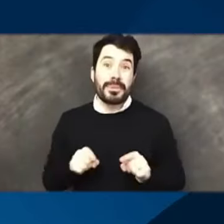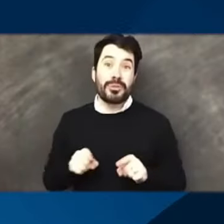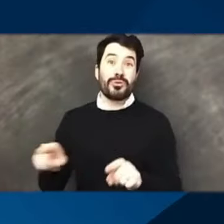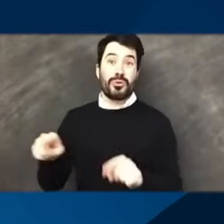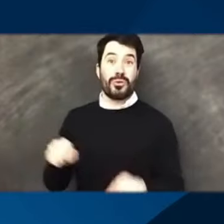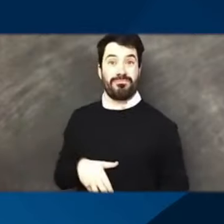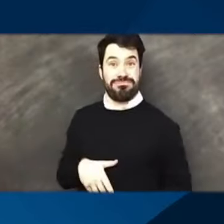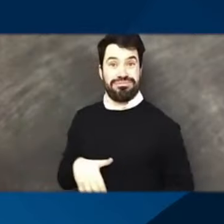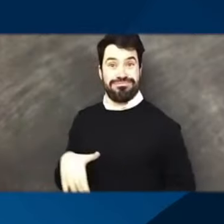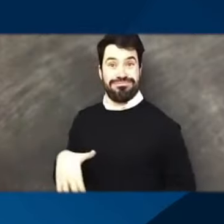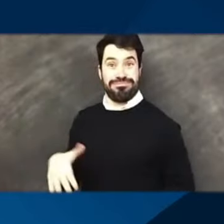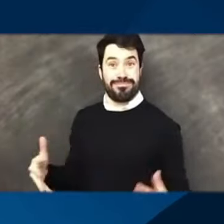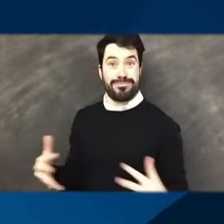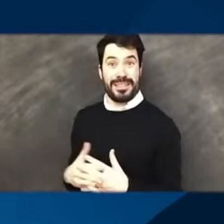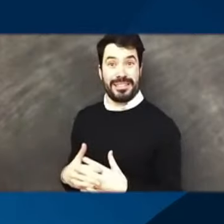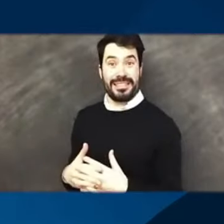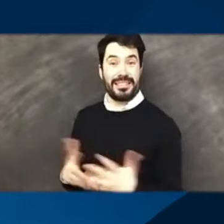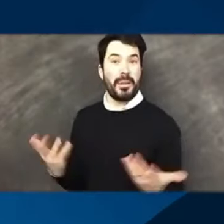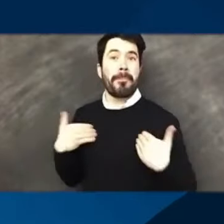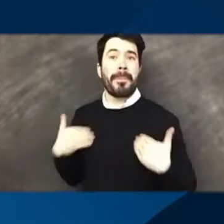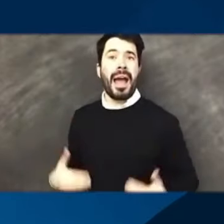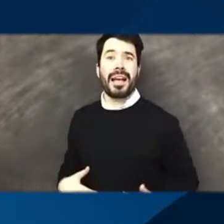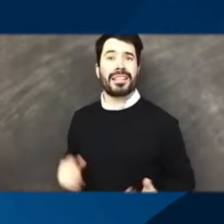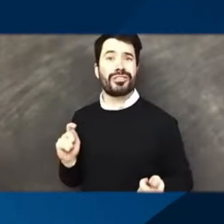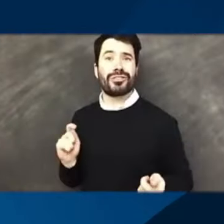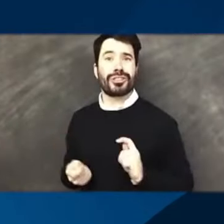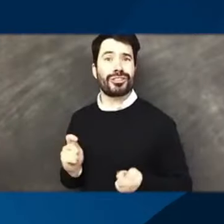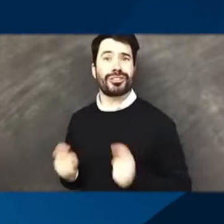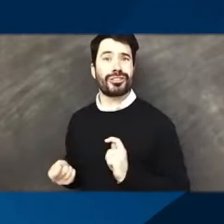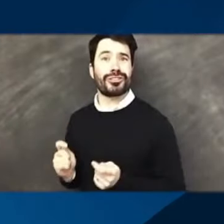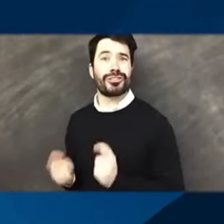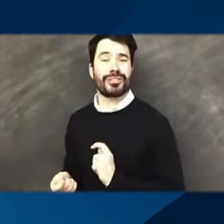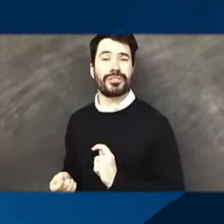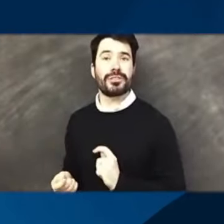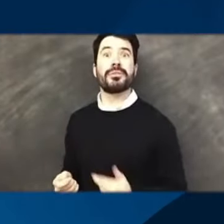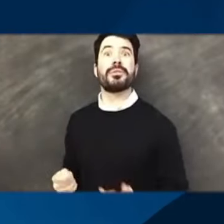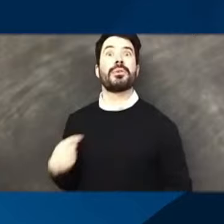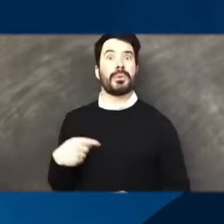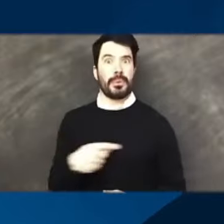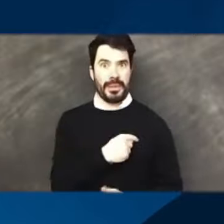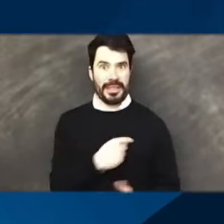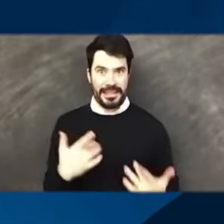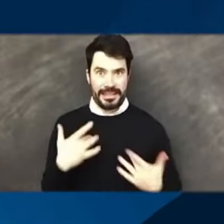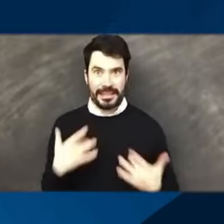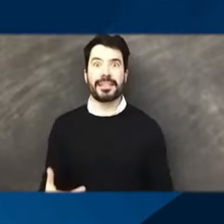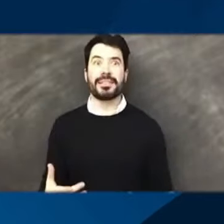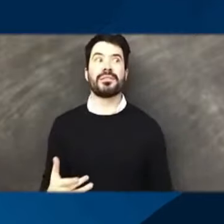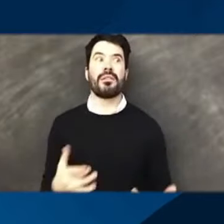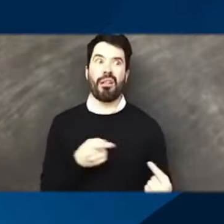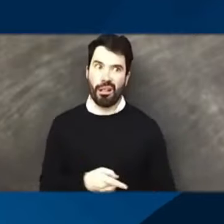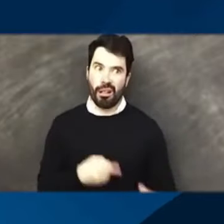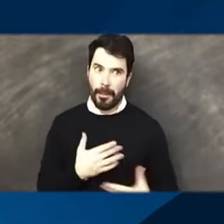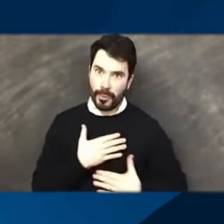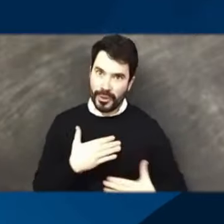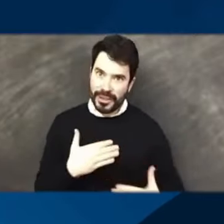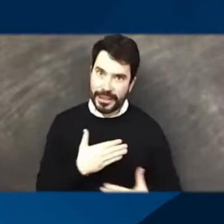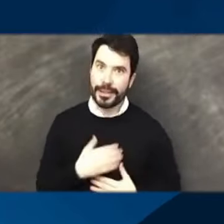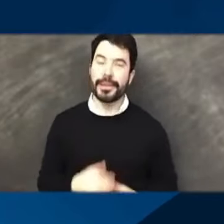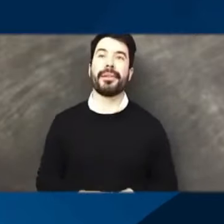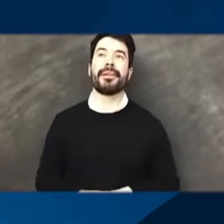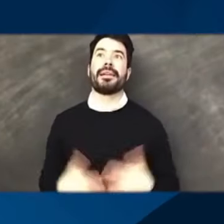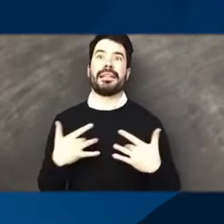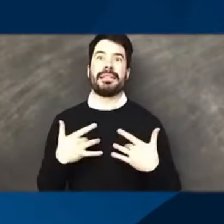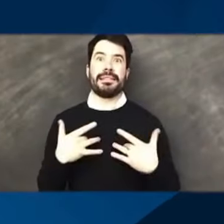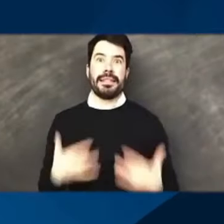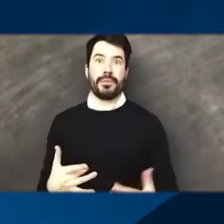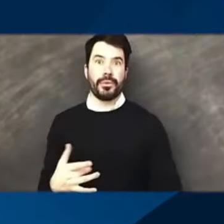are just the physiologic changes that occur during pregnancy. We do tend to get more short of breath. We do tend to have a higher resting